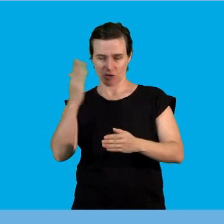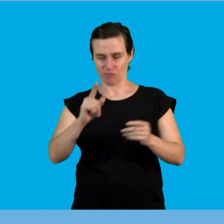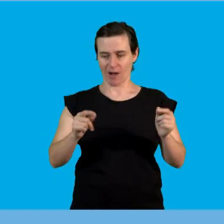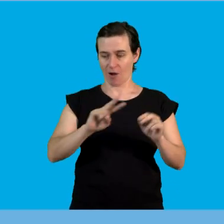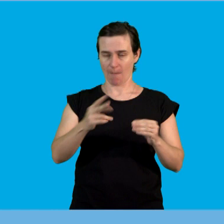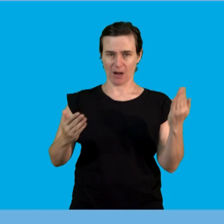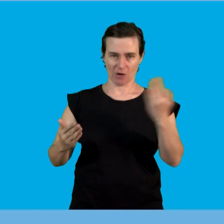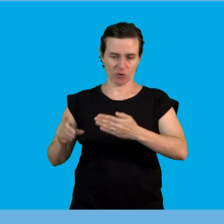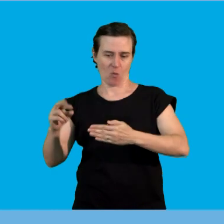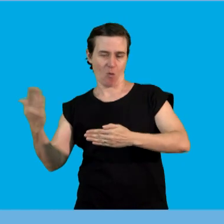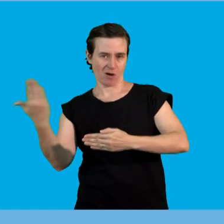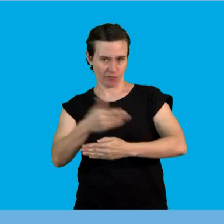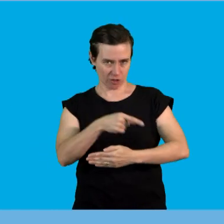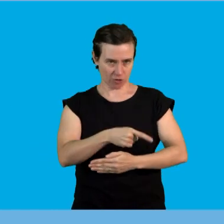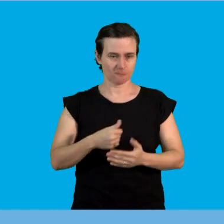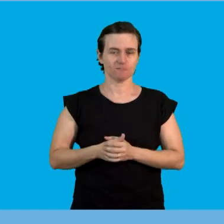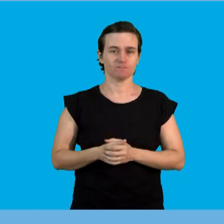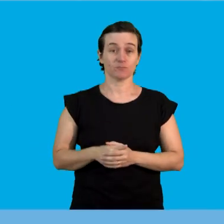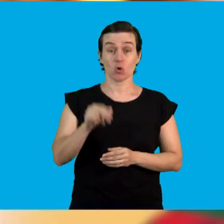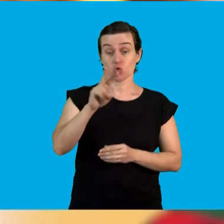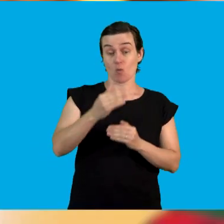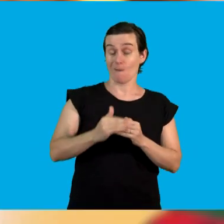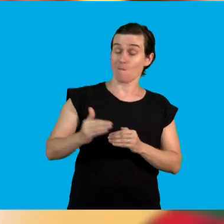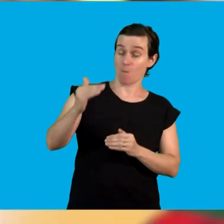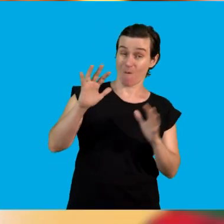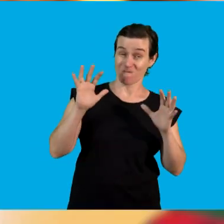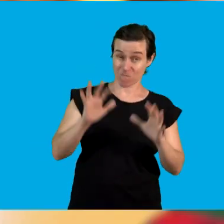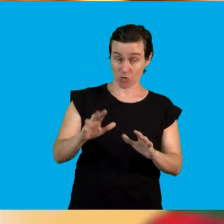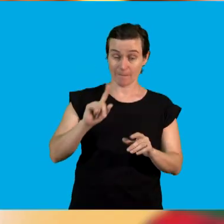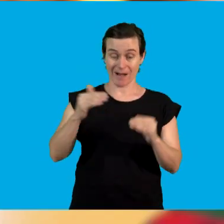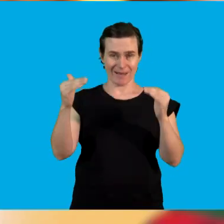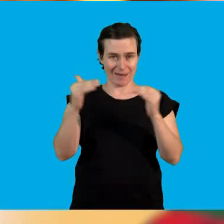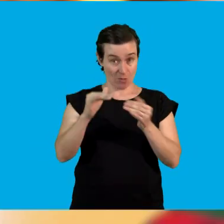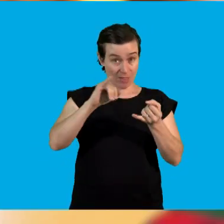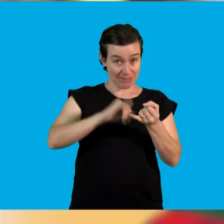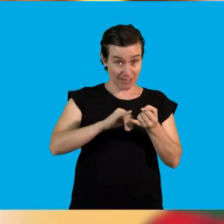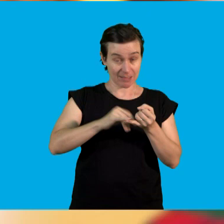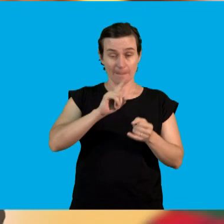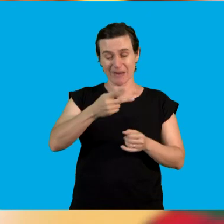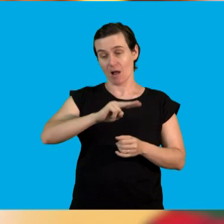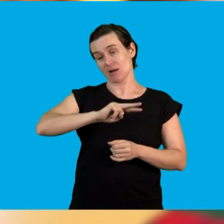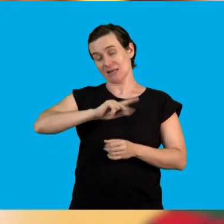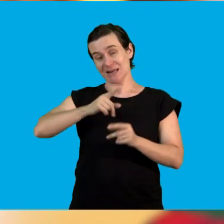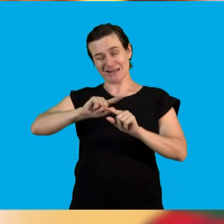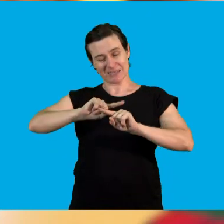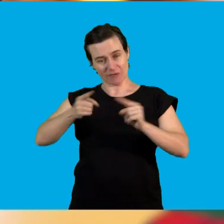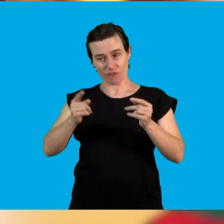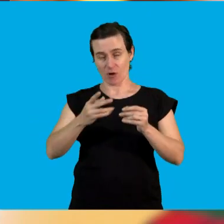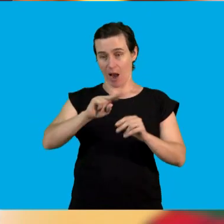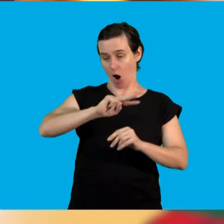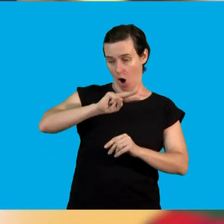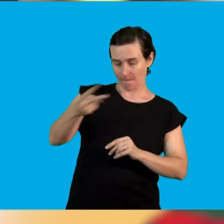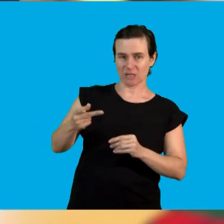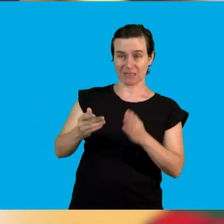direction. So the two forces or two or more forces that are equal in size, and then they always need to be in